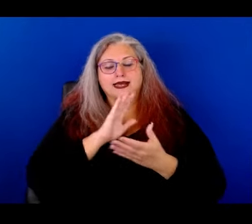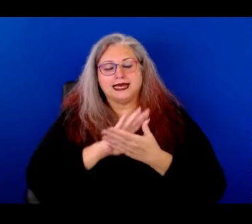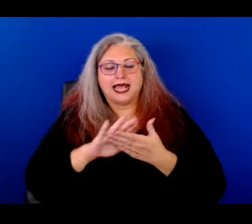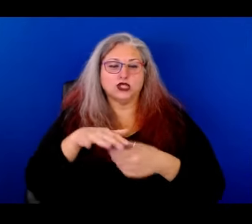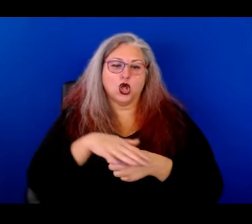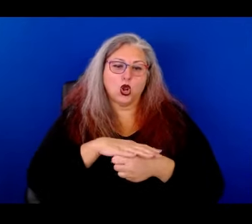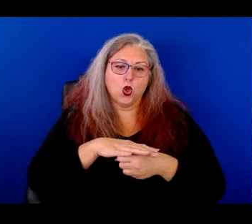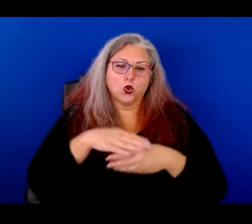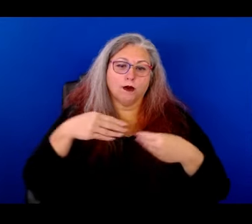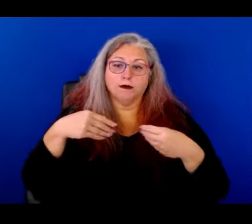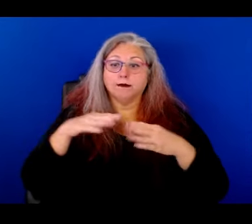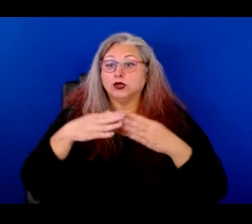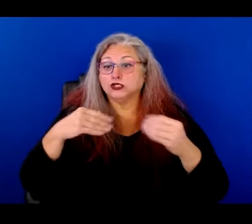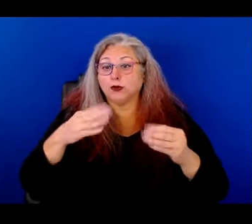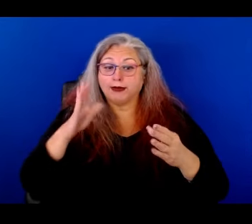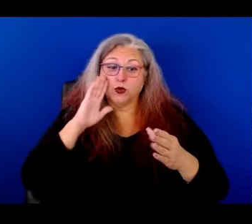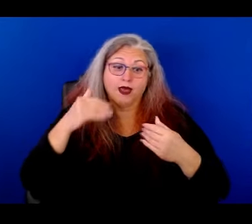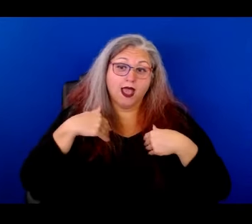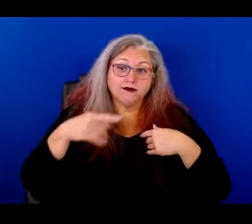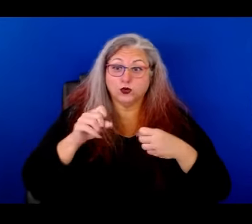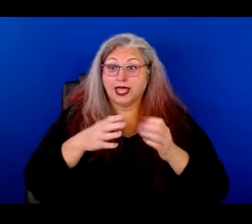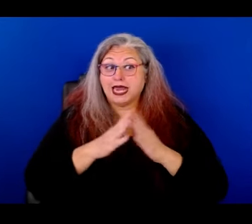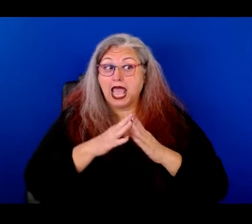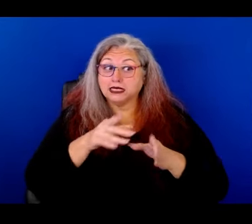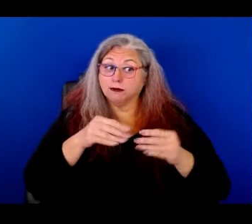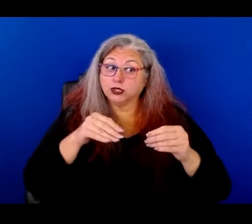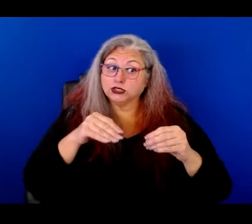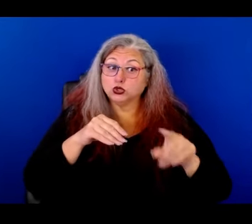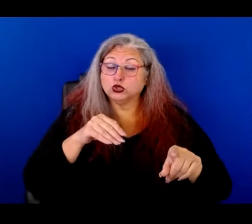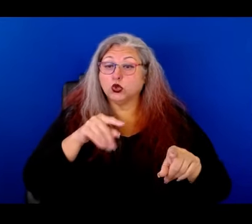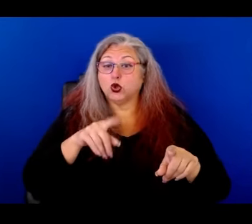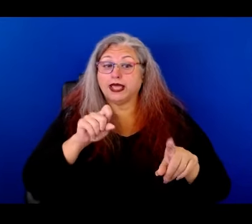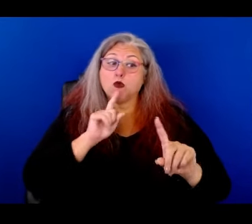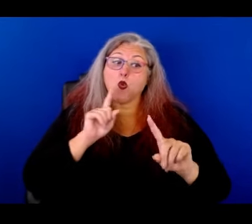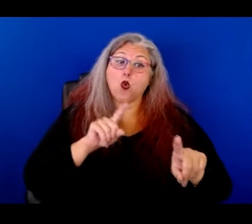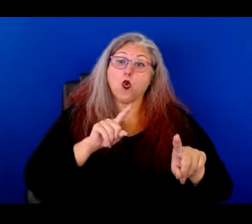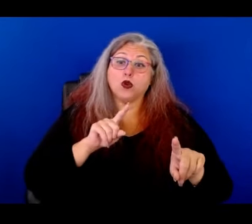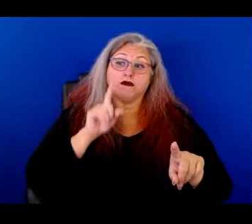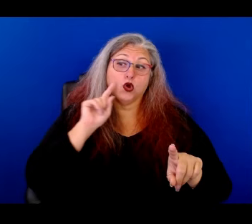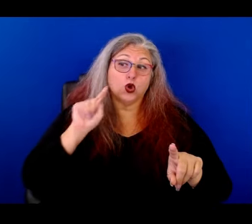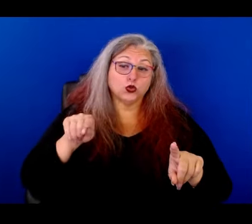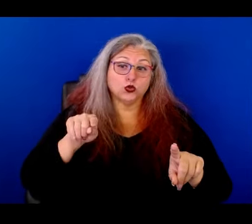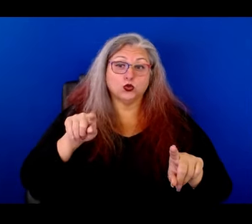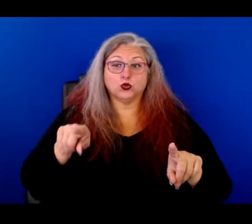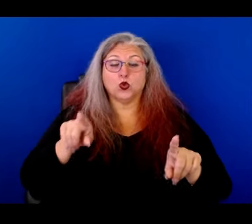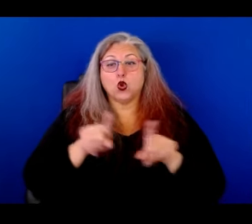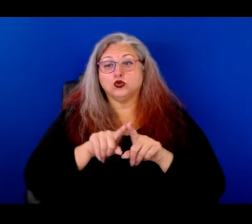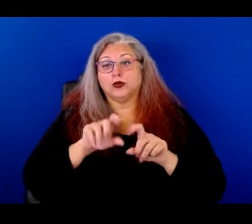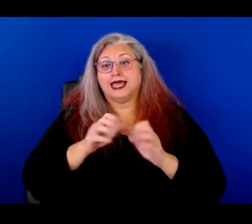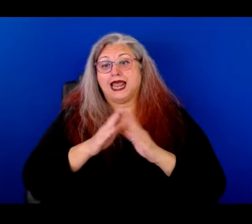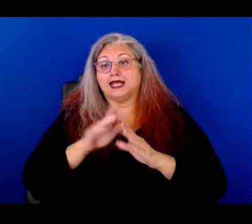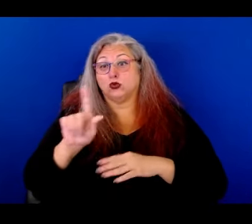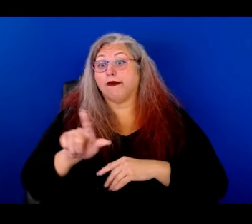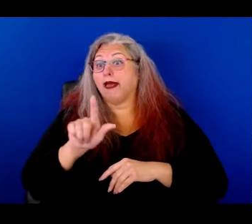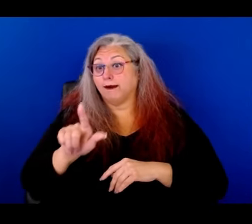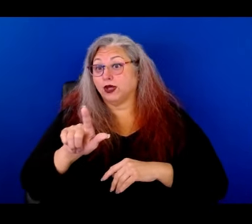local bookstore that might be carrying it. You could ask your local bookstore to order it for you, and you can also ask your